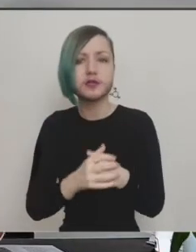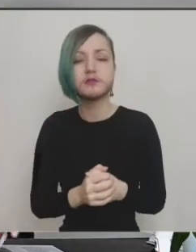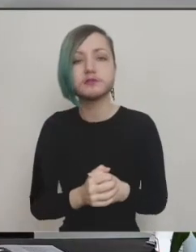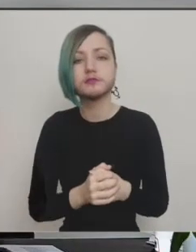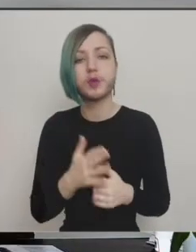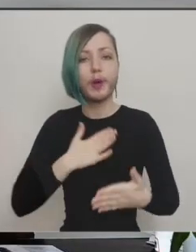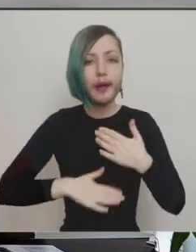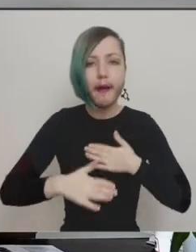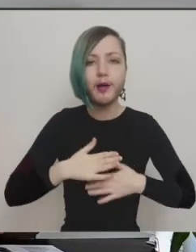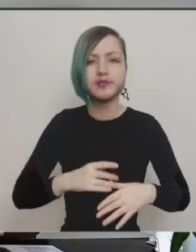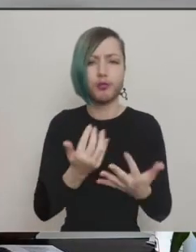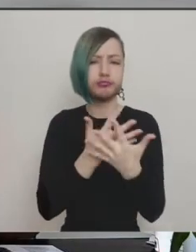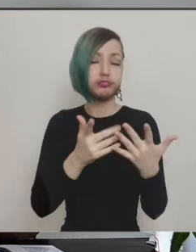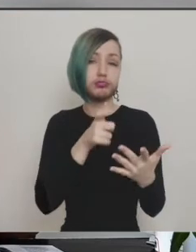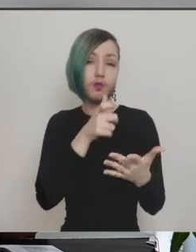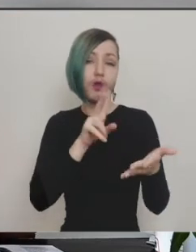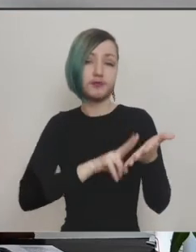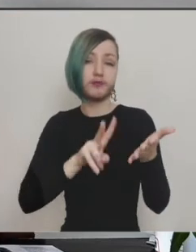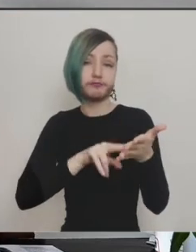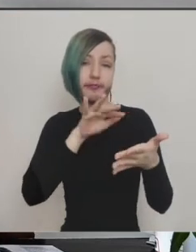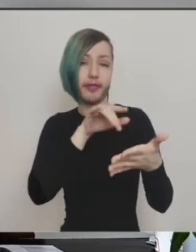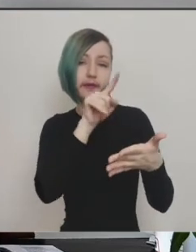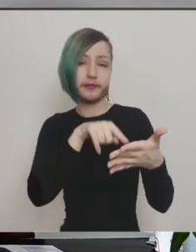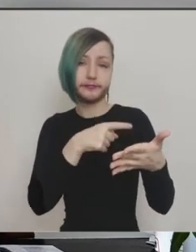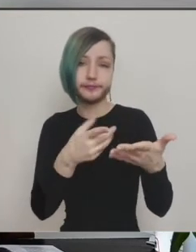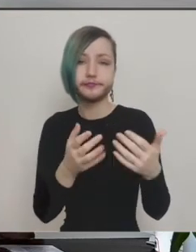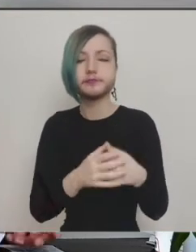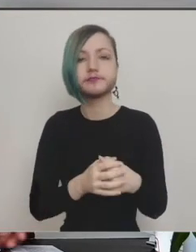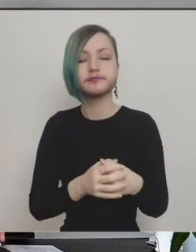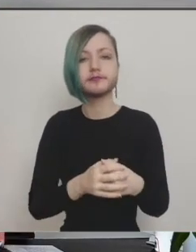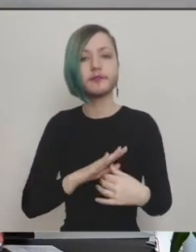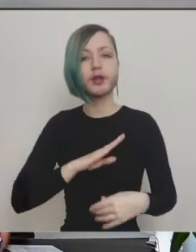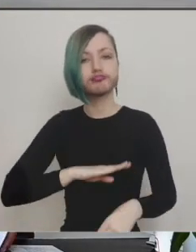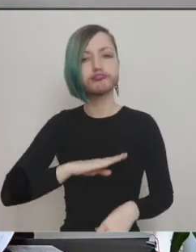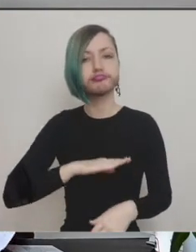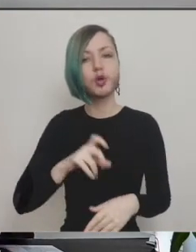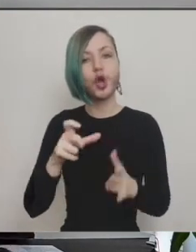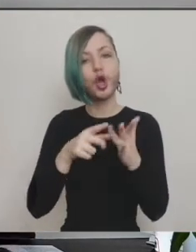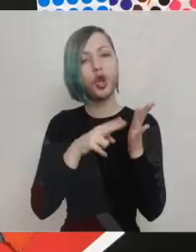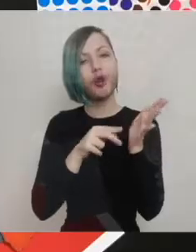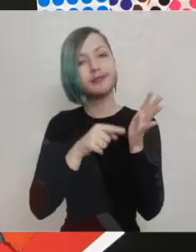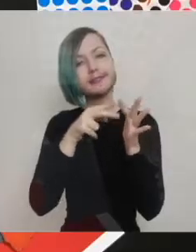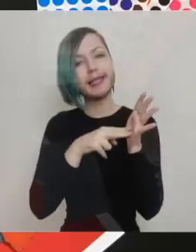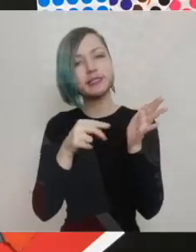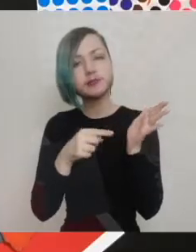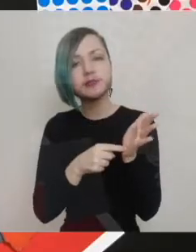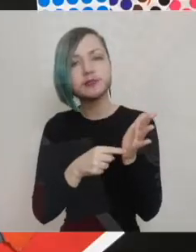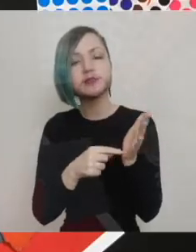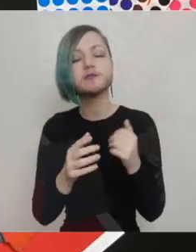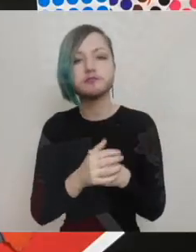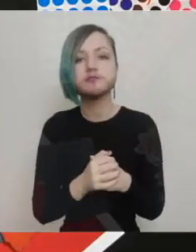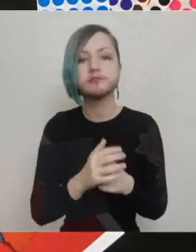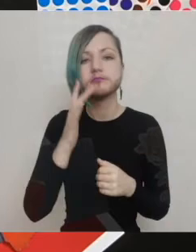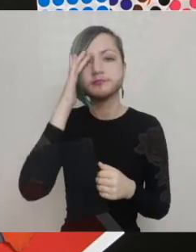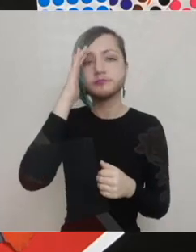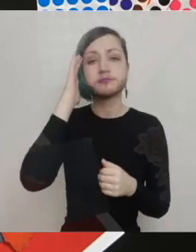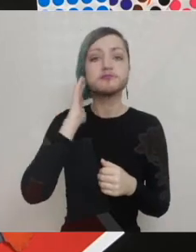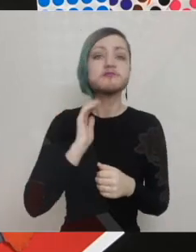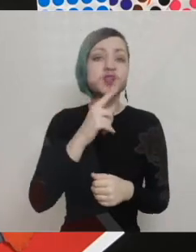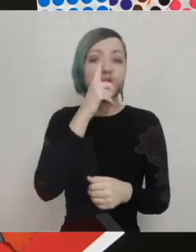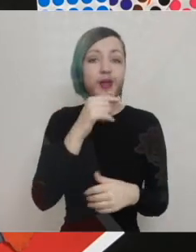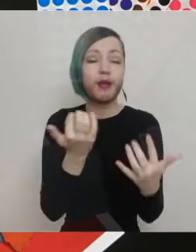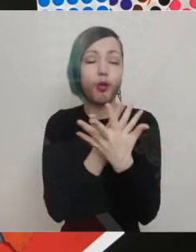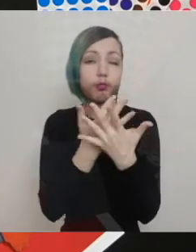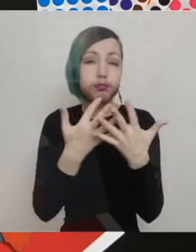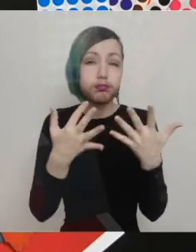got a whole series of words. I feel content as well today. So you can select as many words or as few